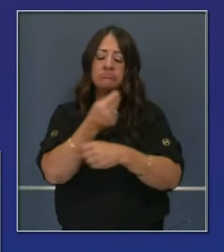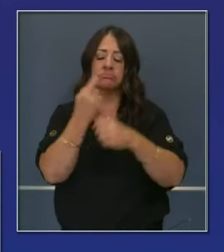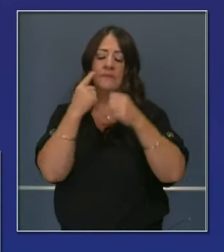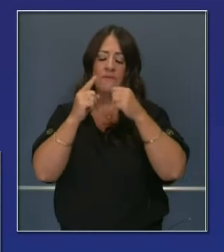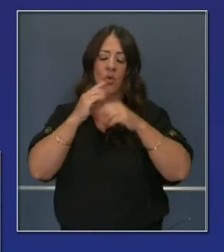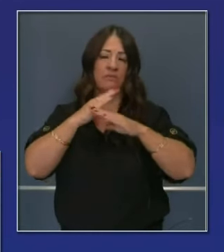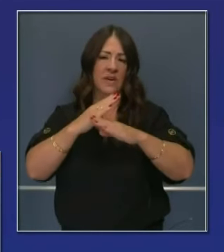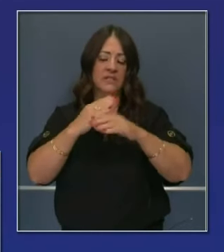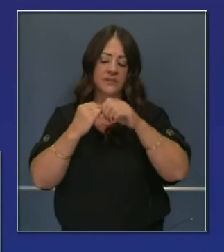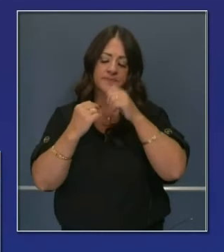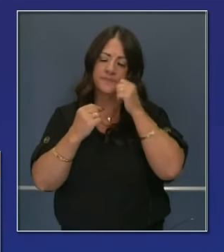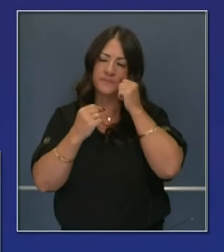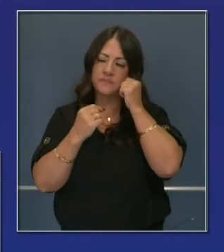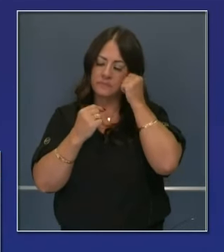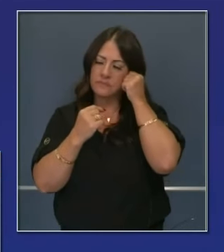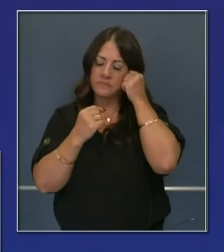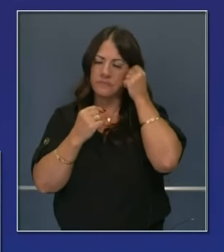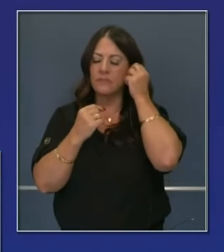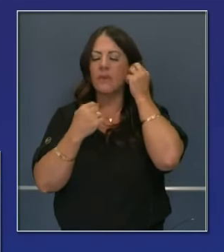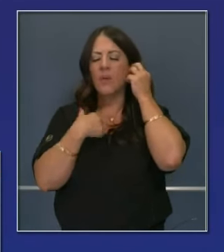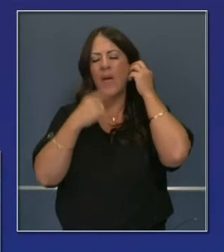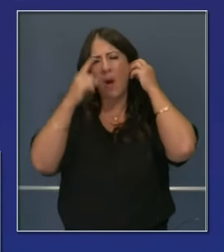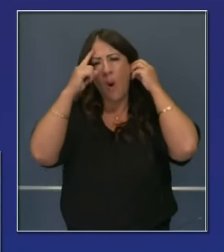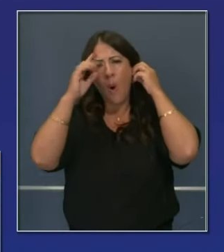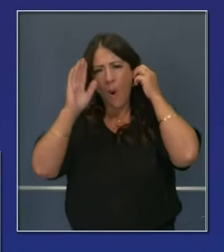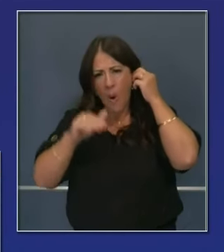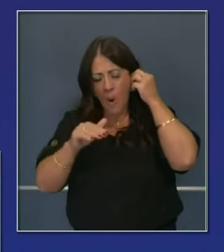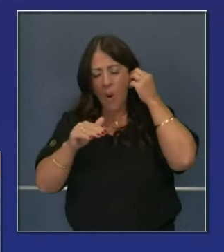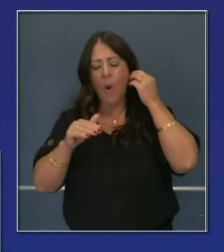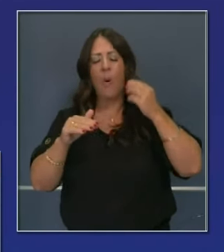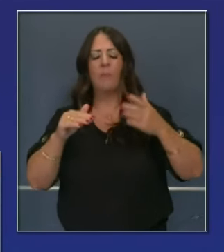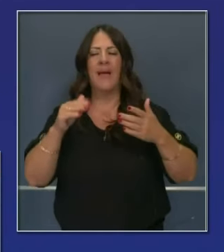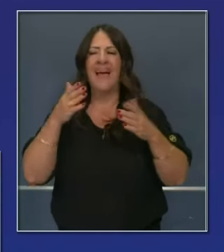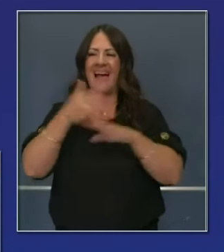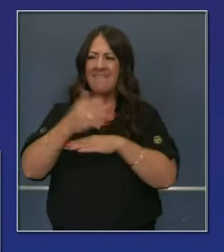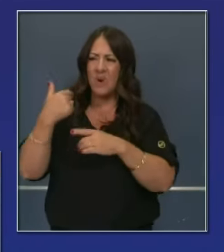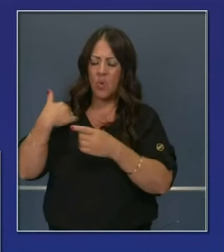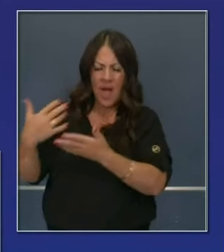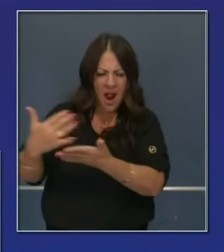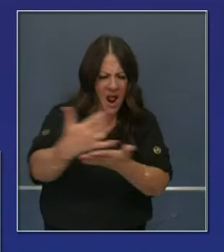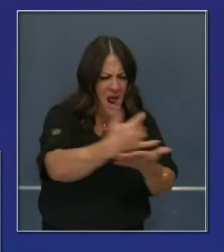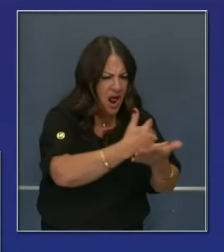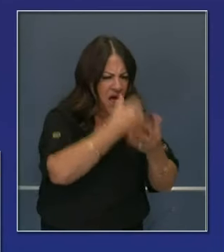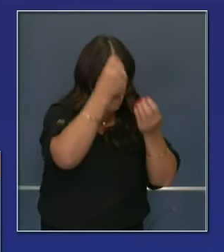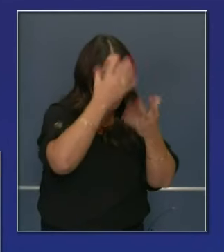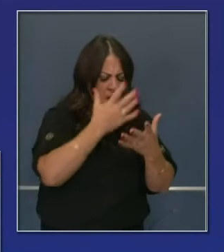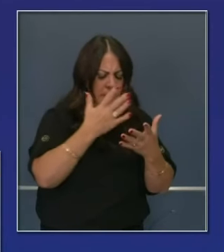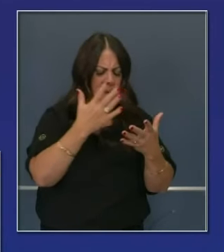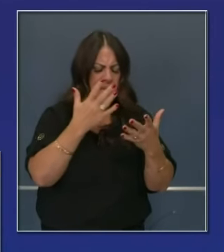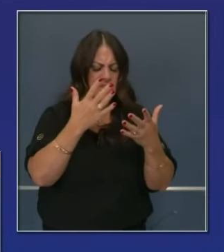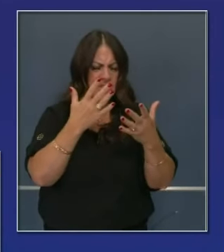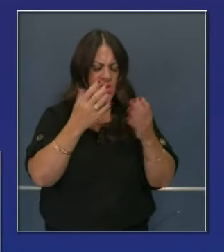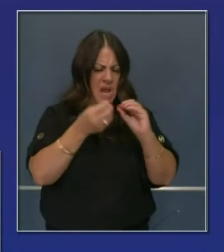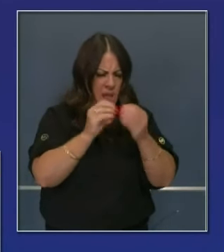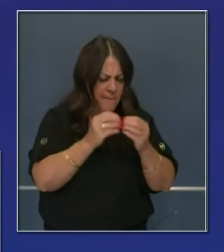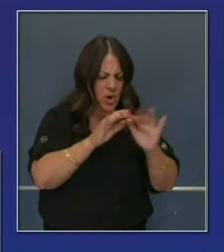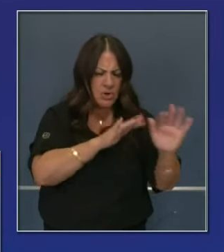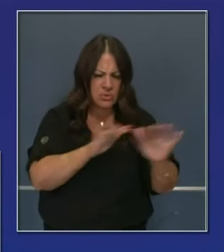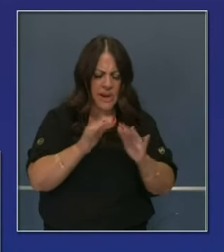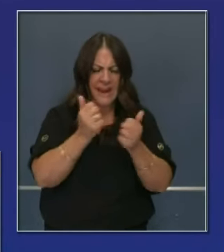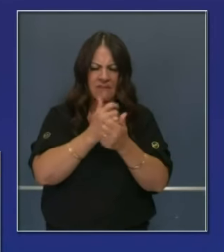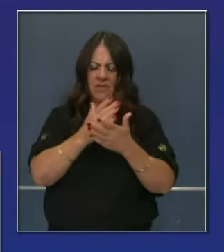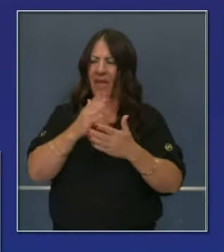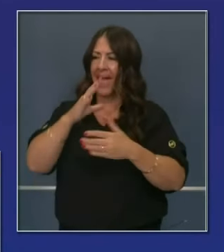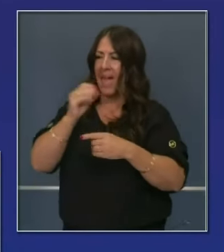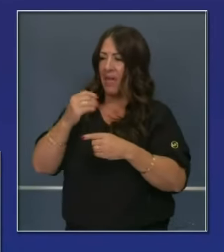hope that's the case, but based upon all the evidence, all of the data that we have been provided and the expertise that